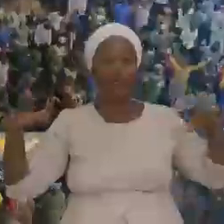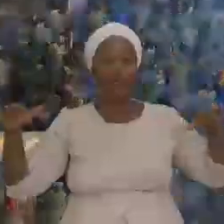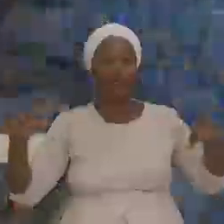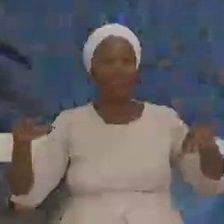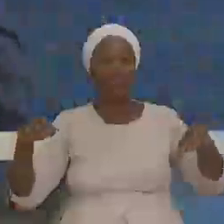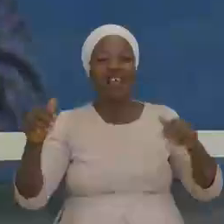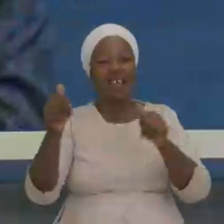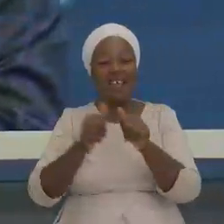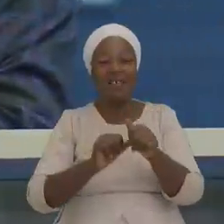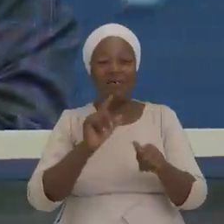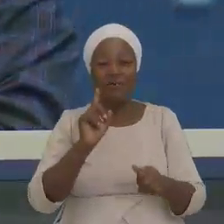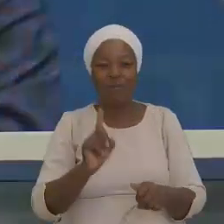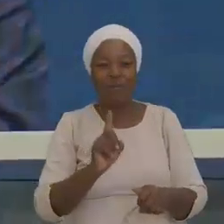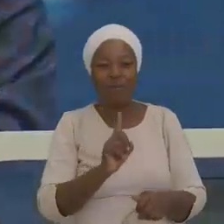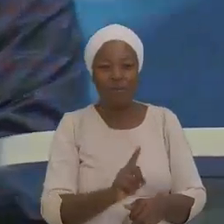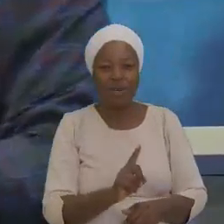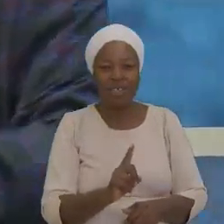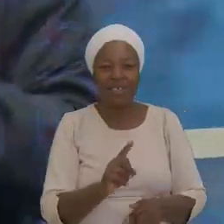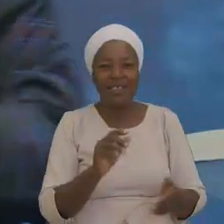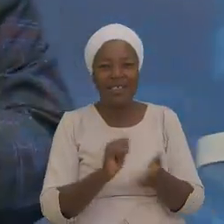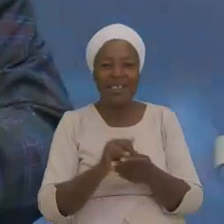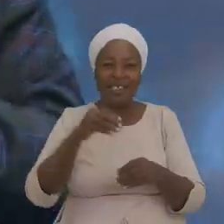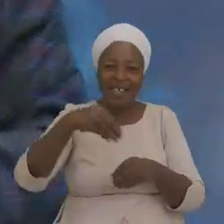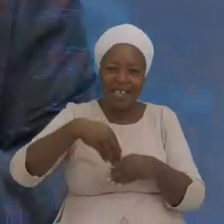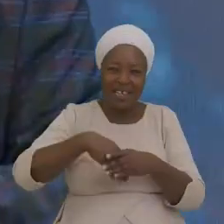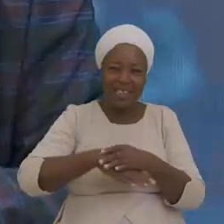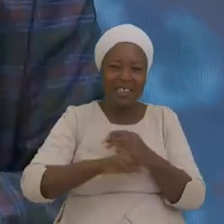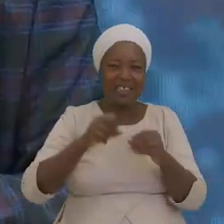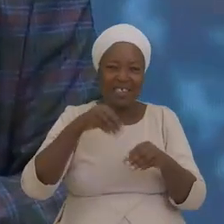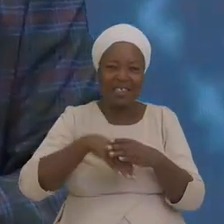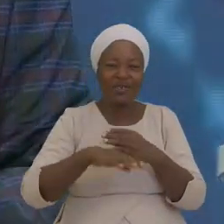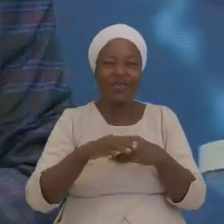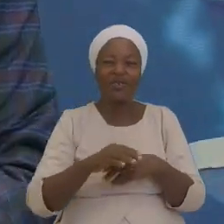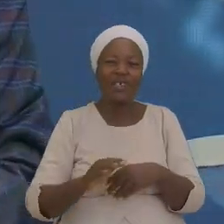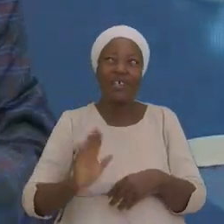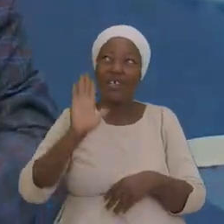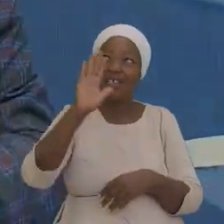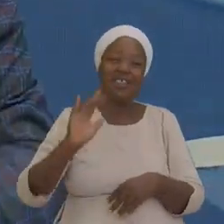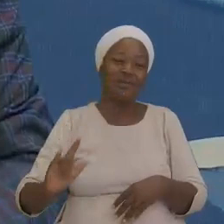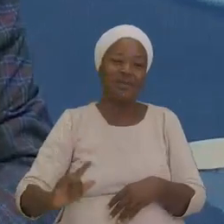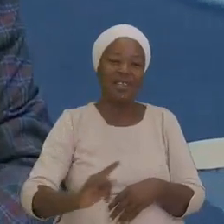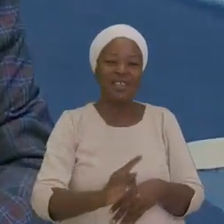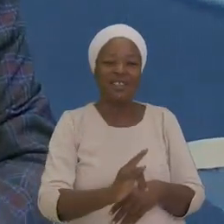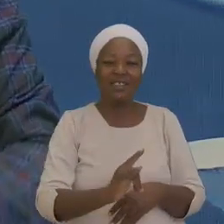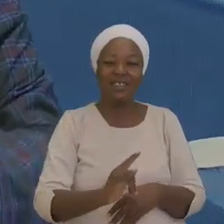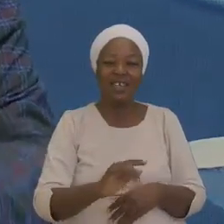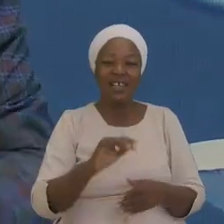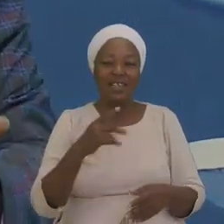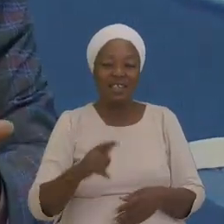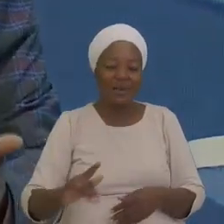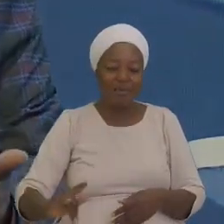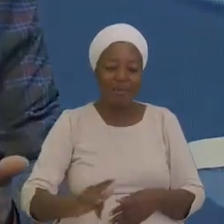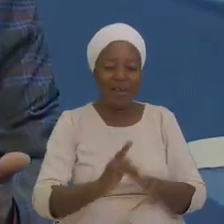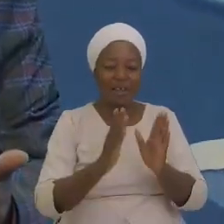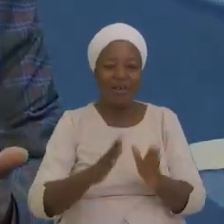Everyone that enters into his plane, the pilot will get